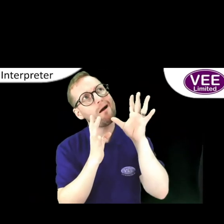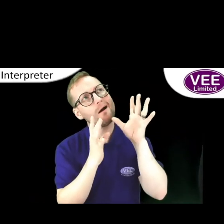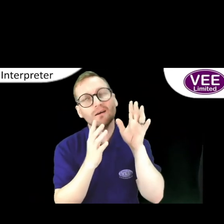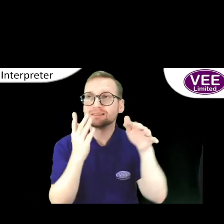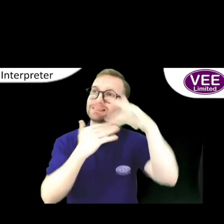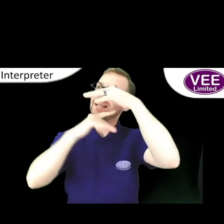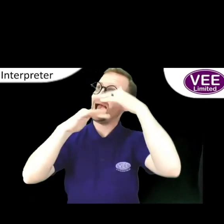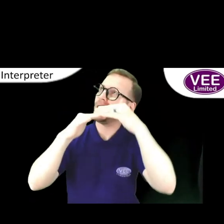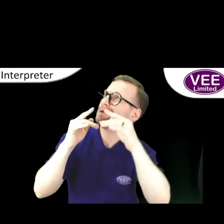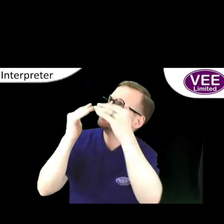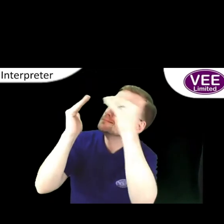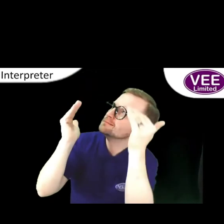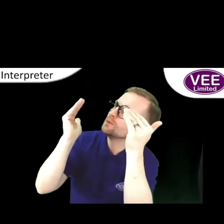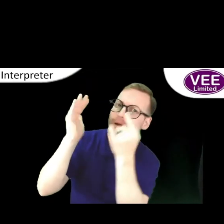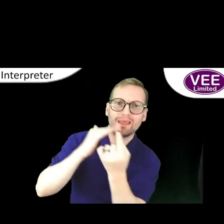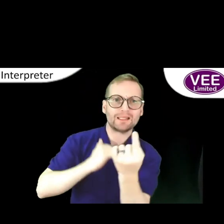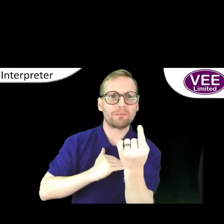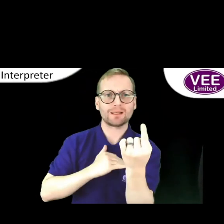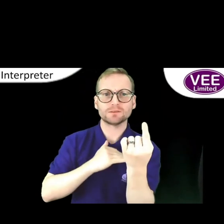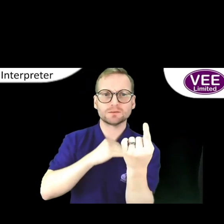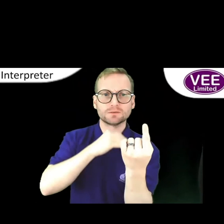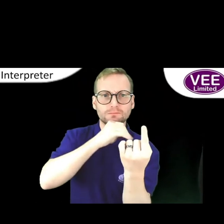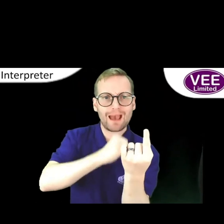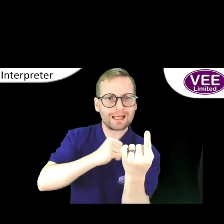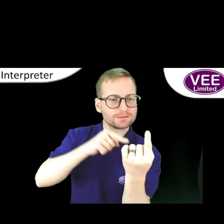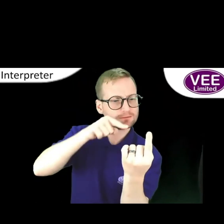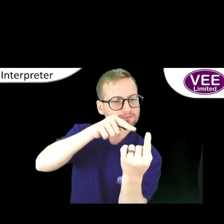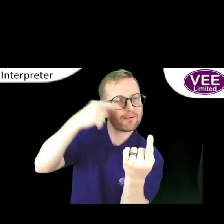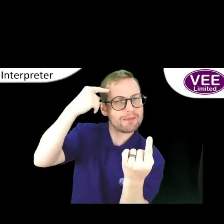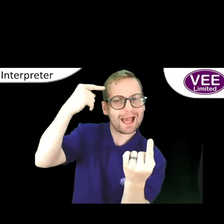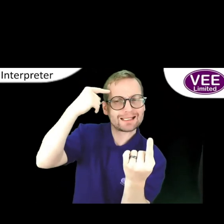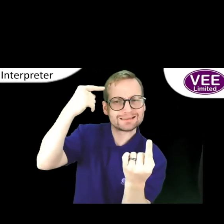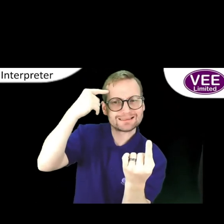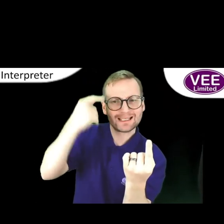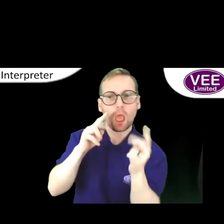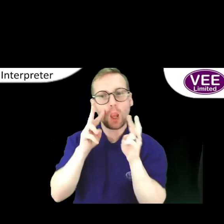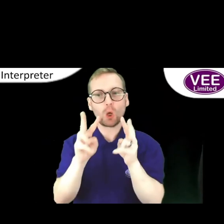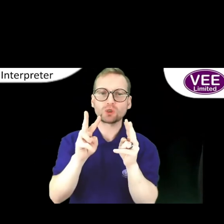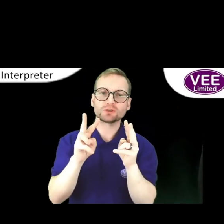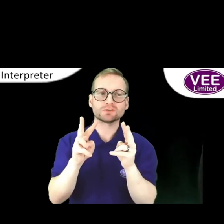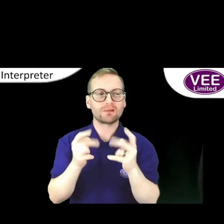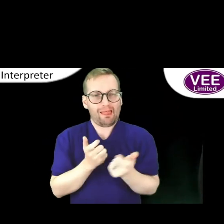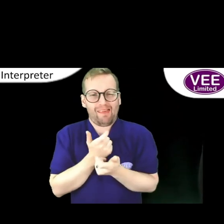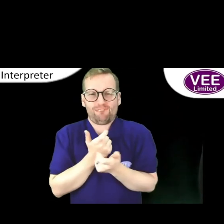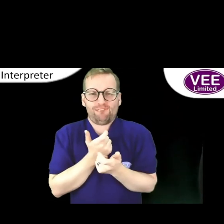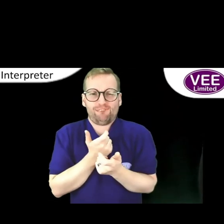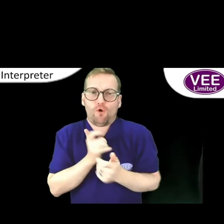o' independent mind, he looks and laughs at all that.